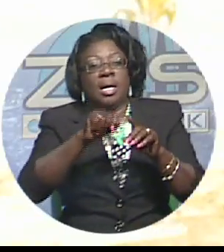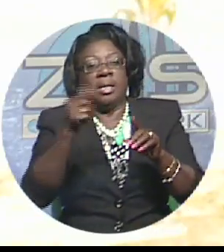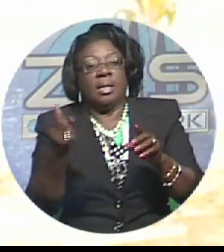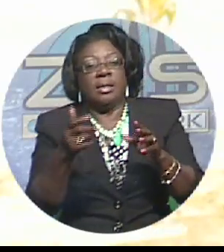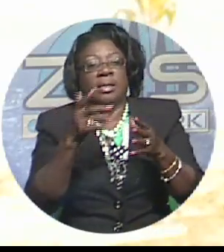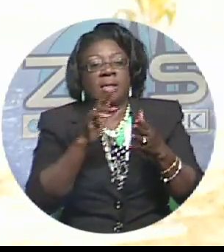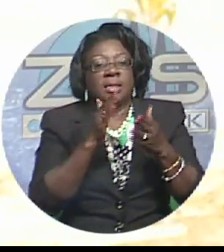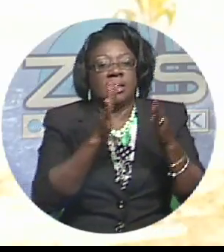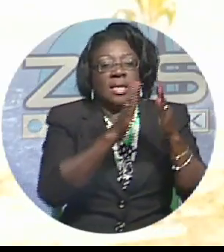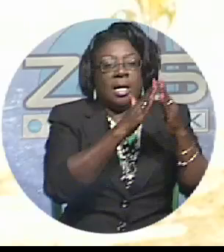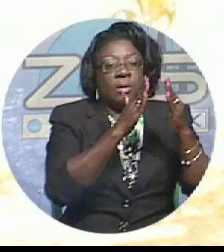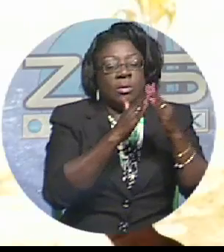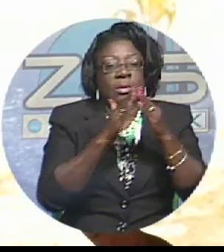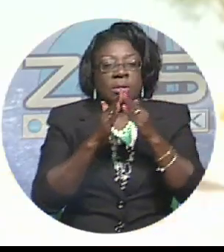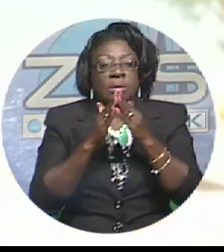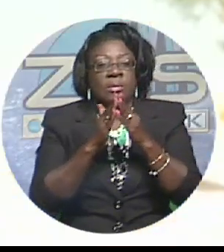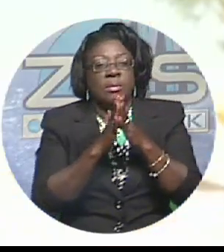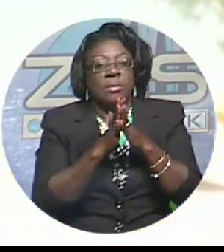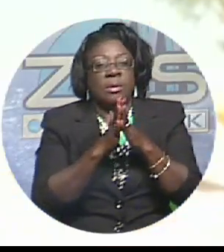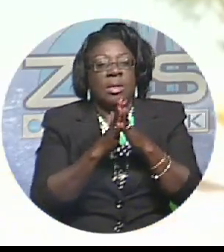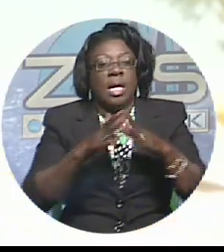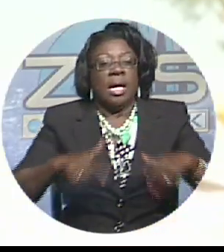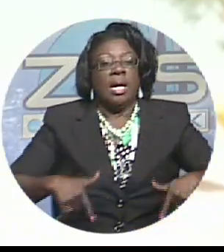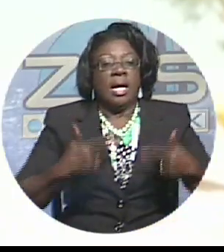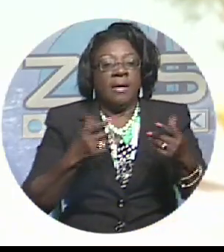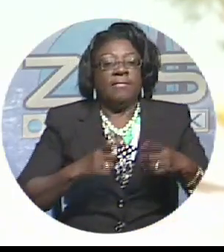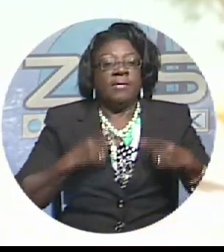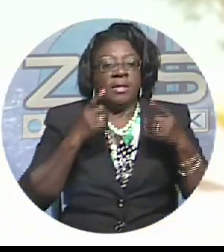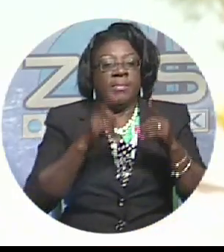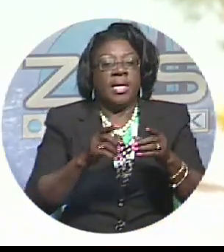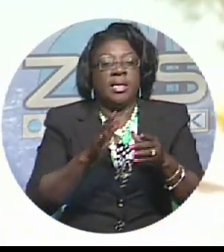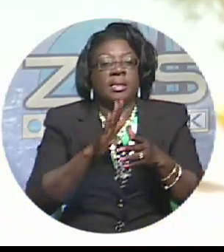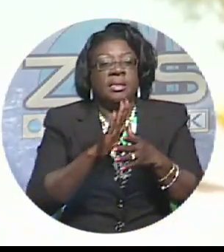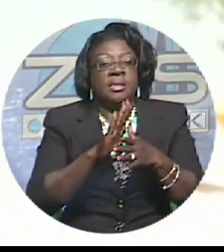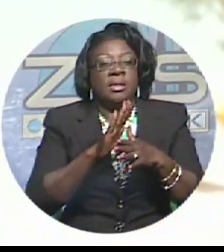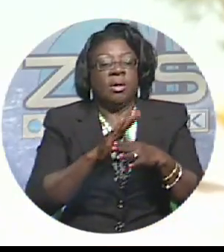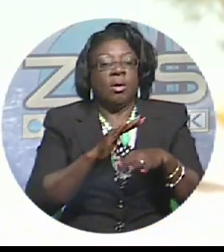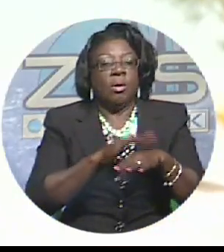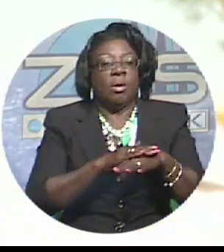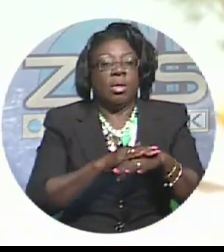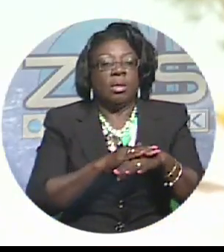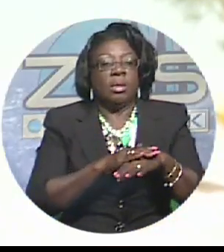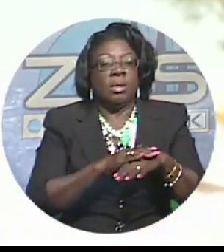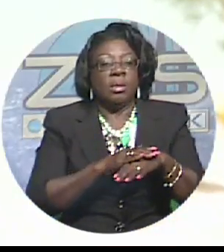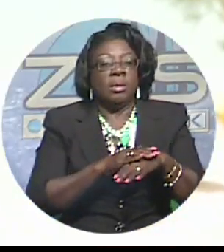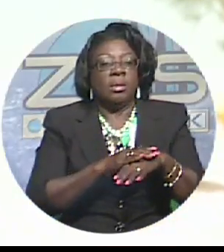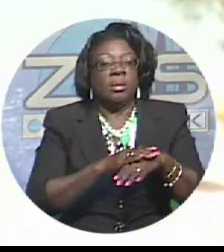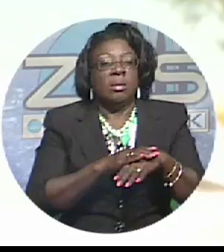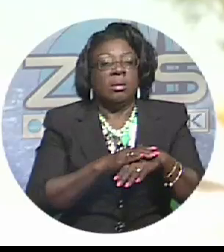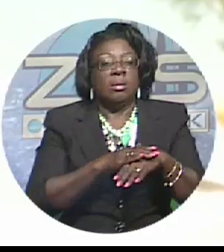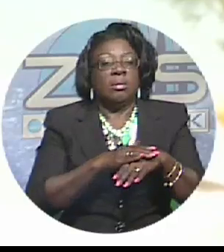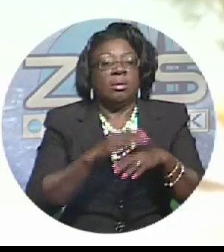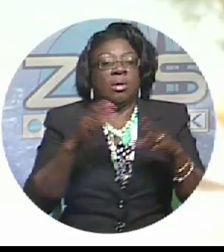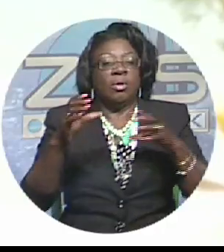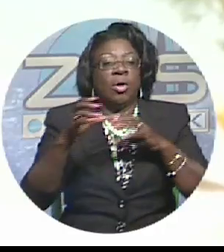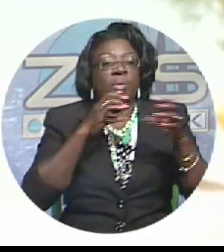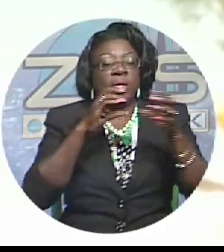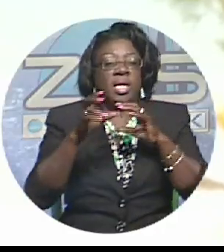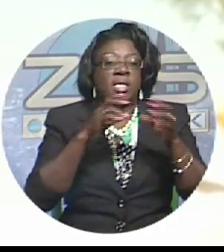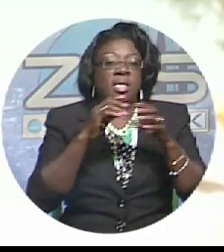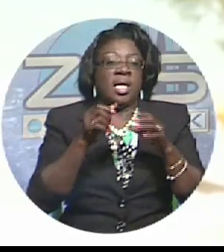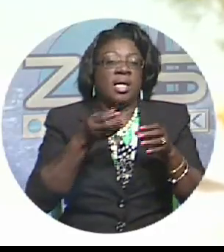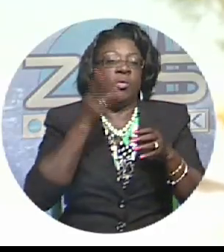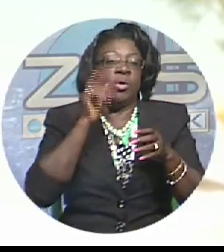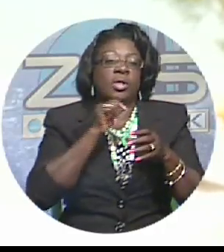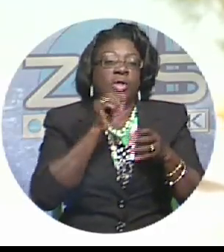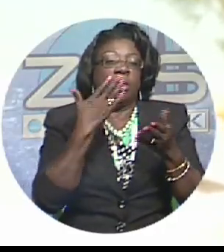unbearable, because life depends on it in certain times, especially emergency, and it wasn't good. It wasn't good, I can tell you that, because I